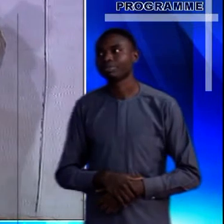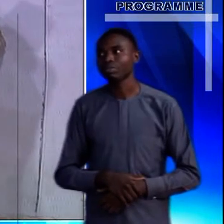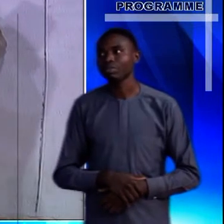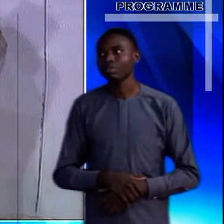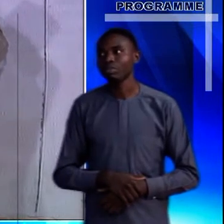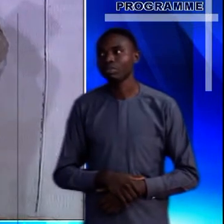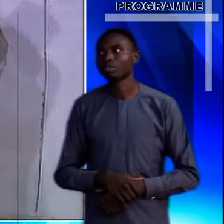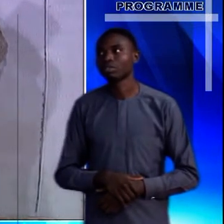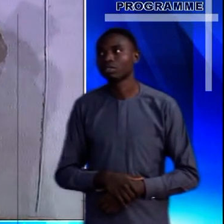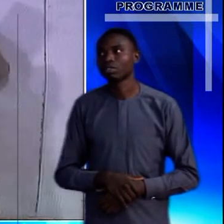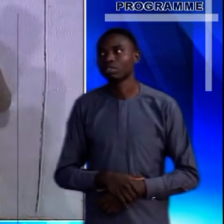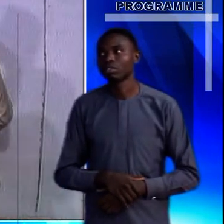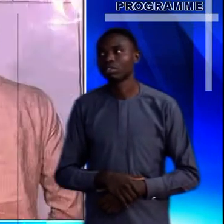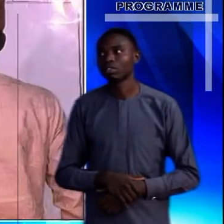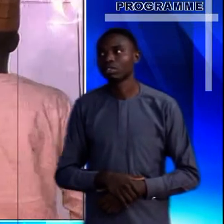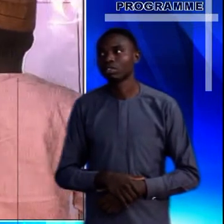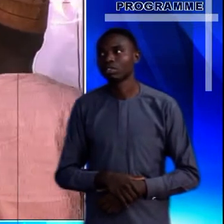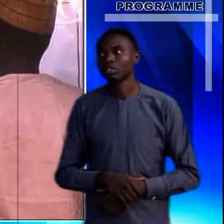of